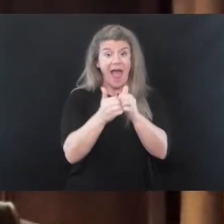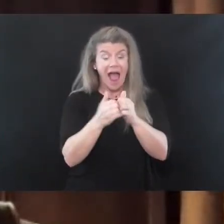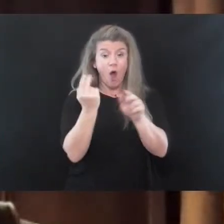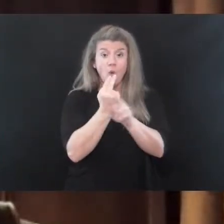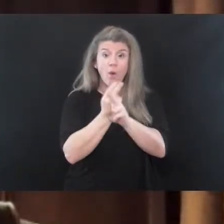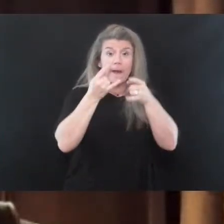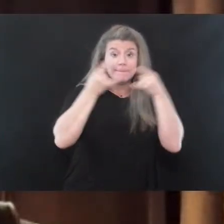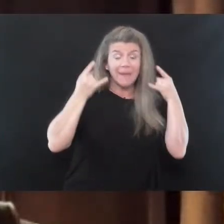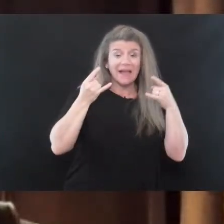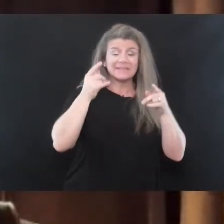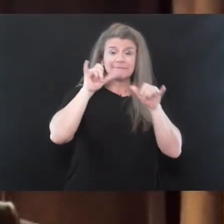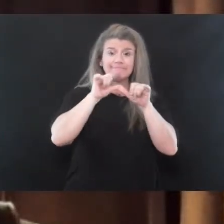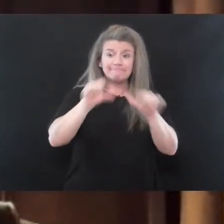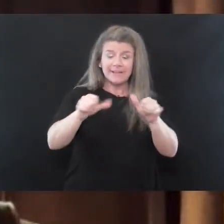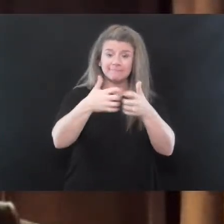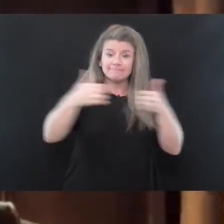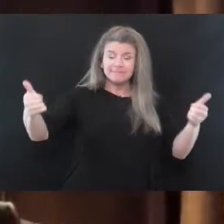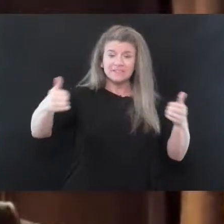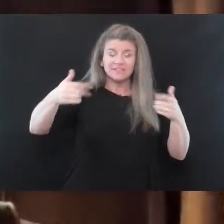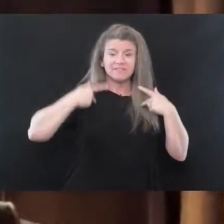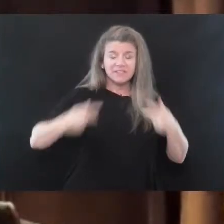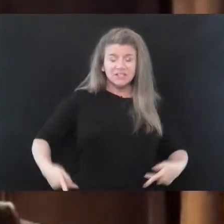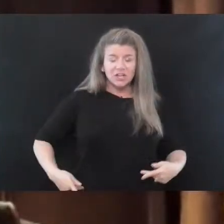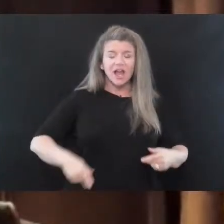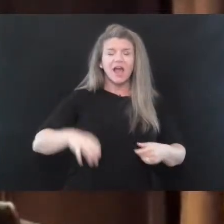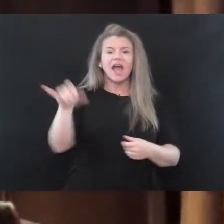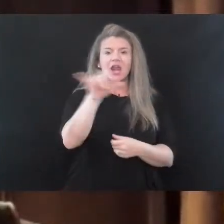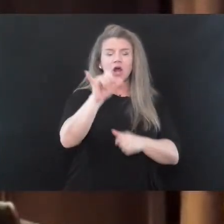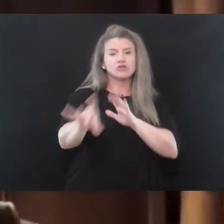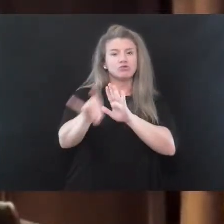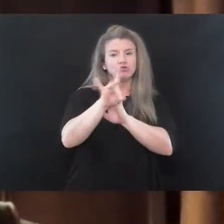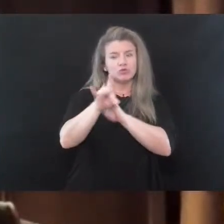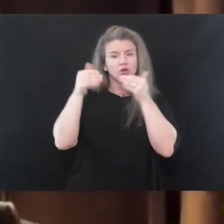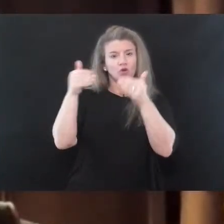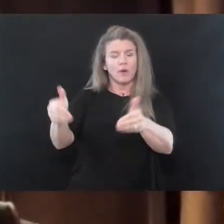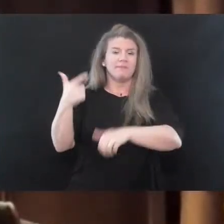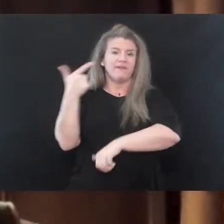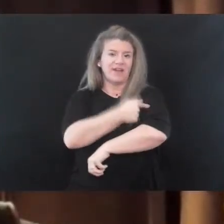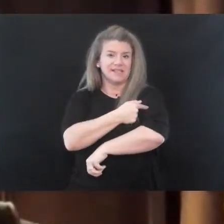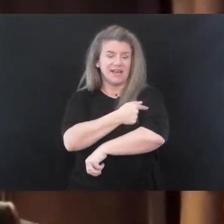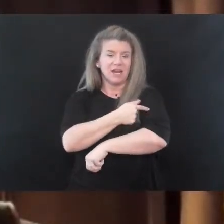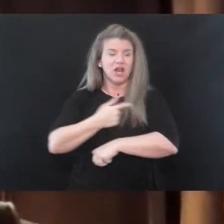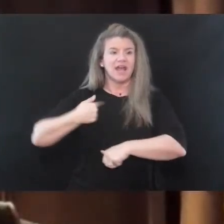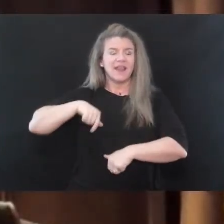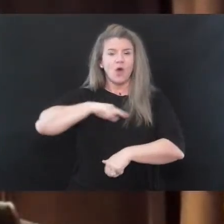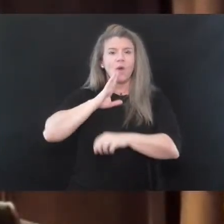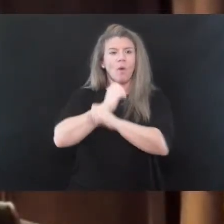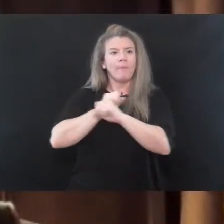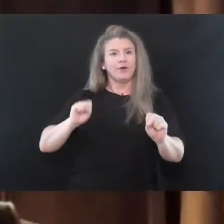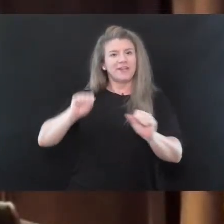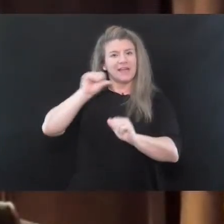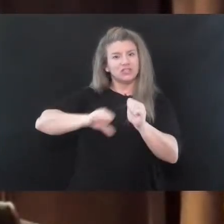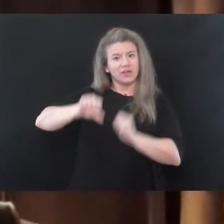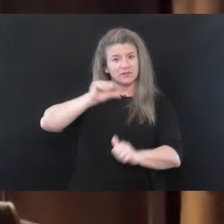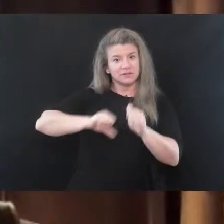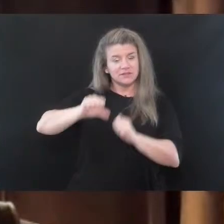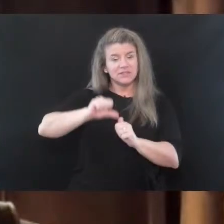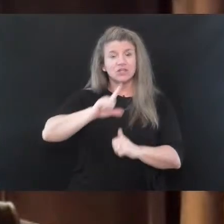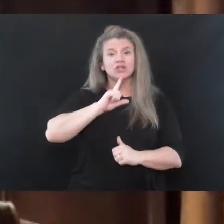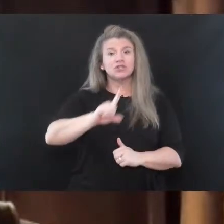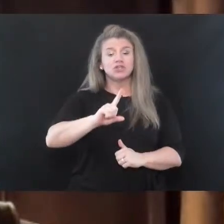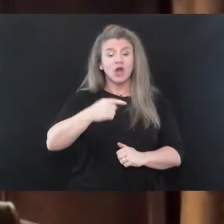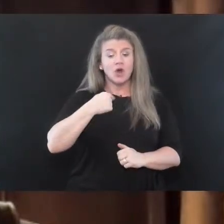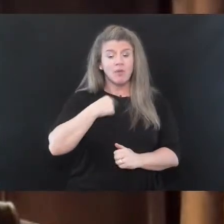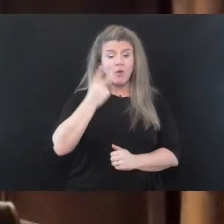staying physically distanced, and then choosing to be vaccinated, that we protect each other. So when we look